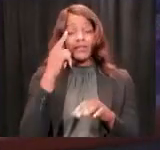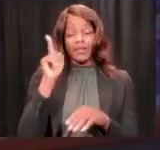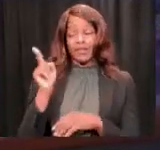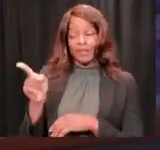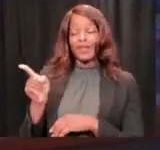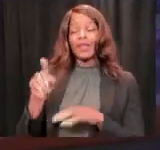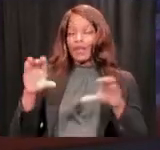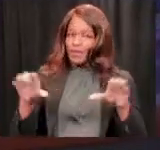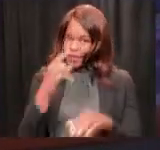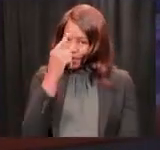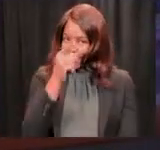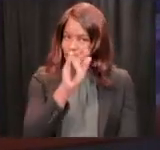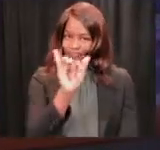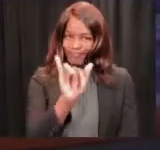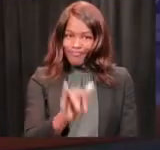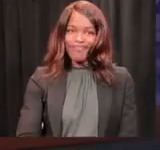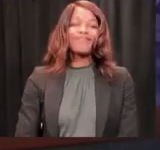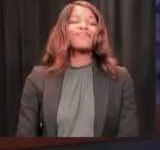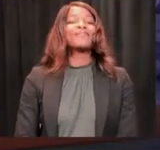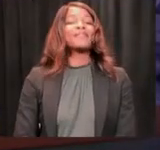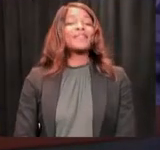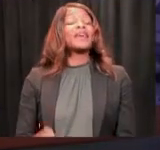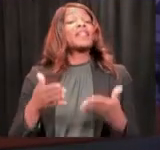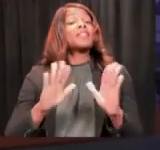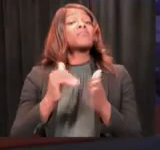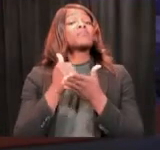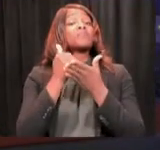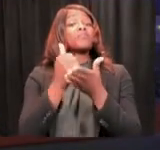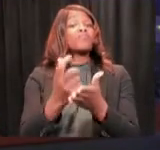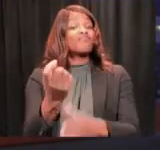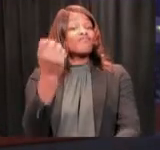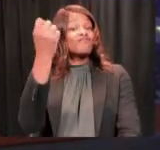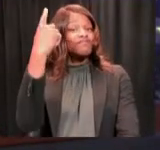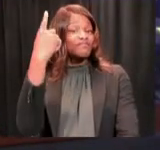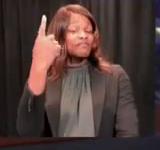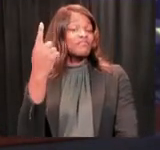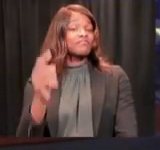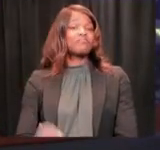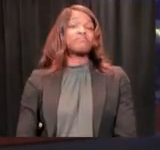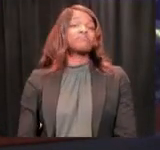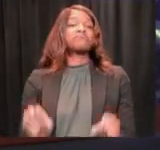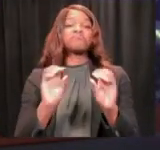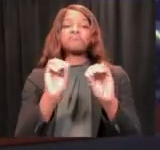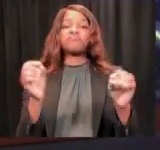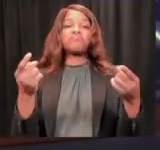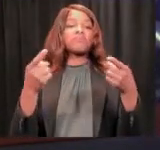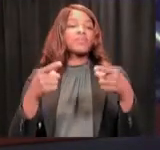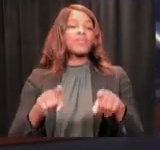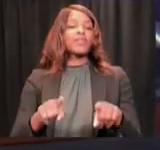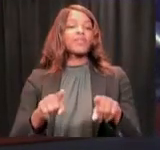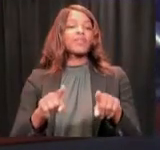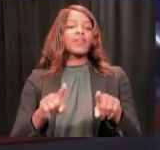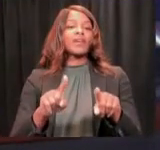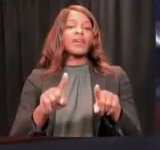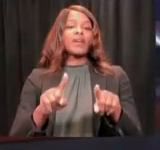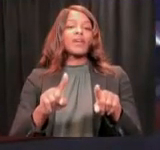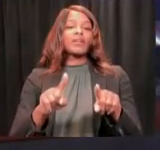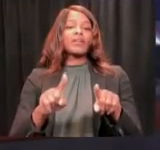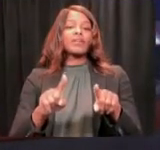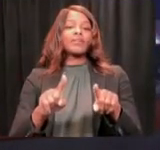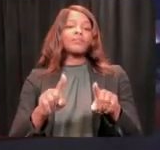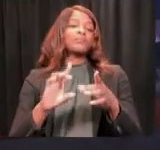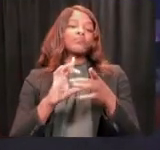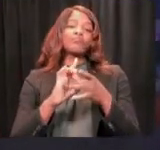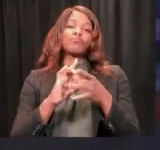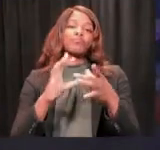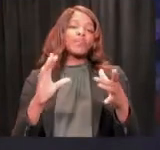he can. Yes, he can. Friend, let me help you to understand. None of this happens except you have a relationship with Jesus